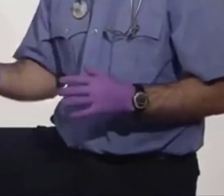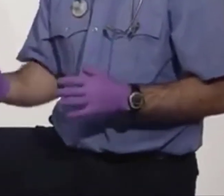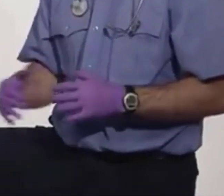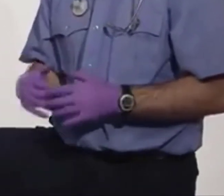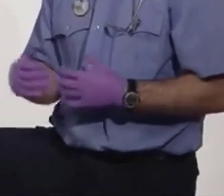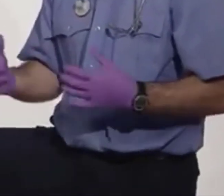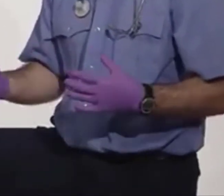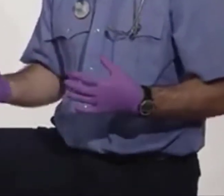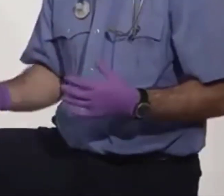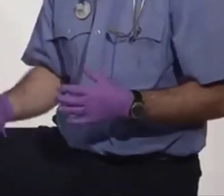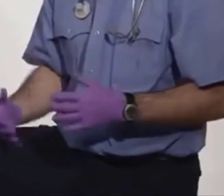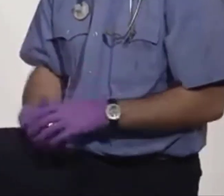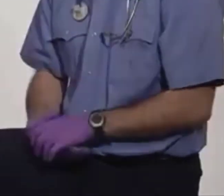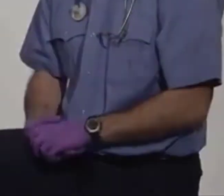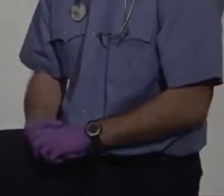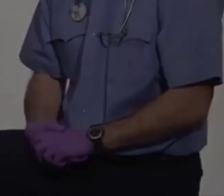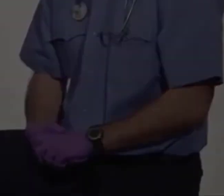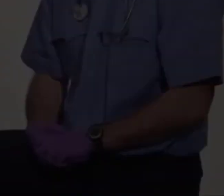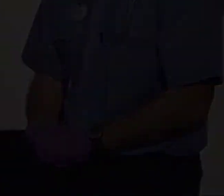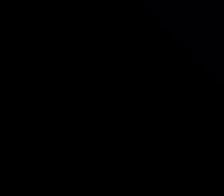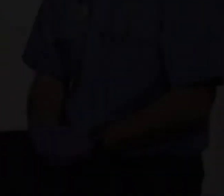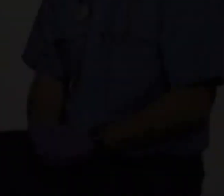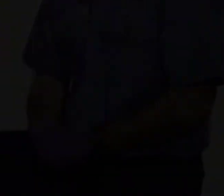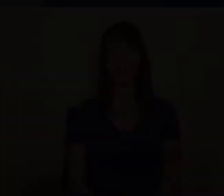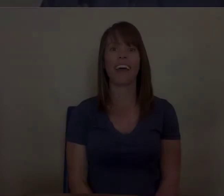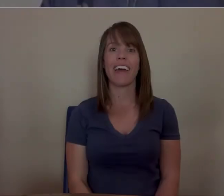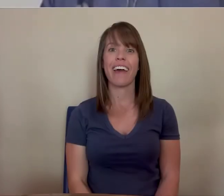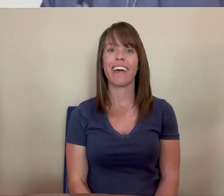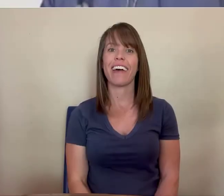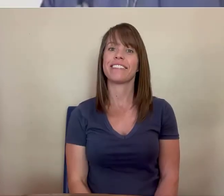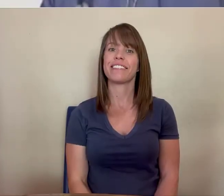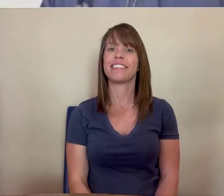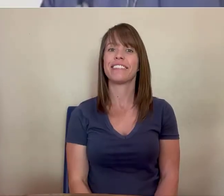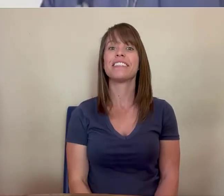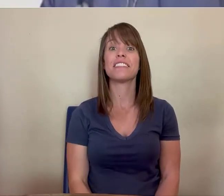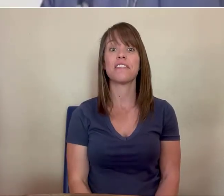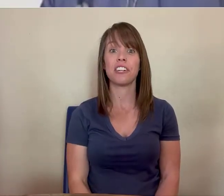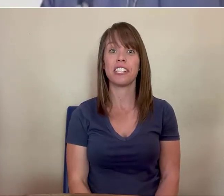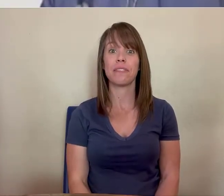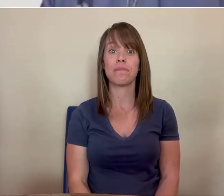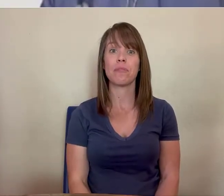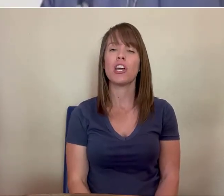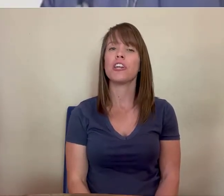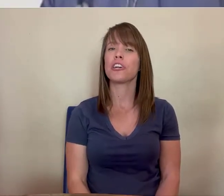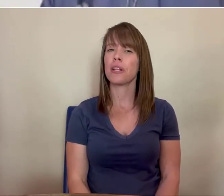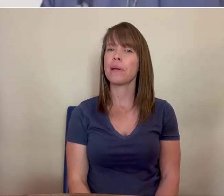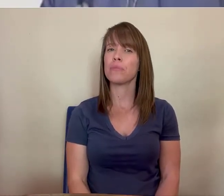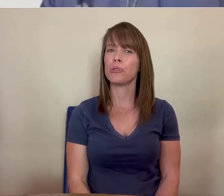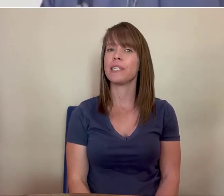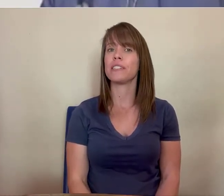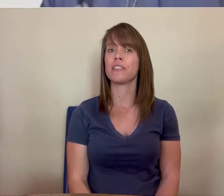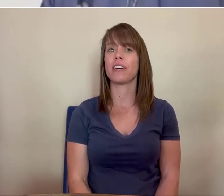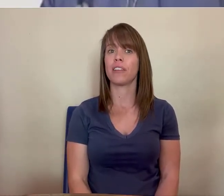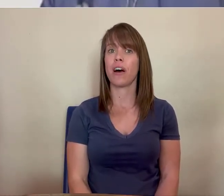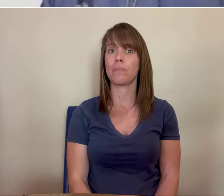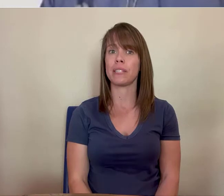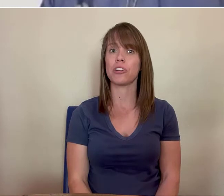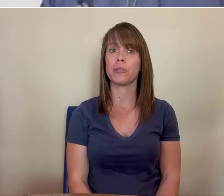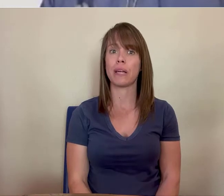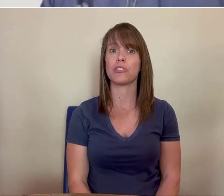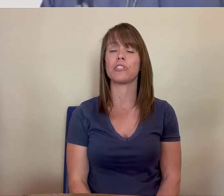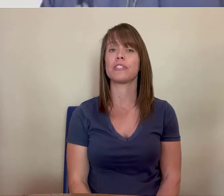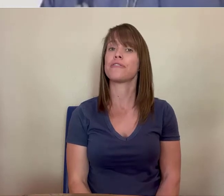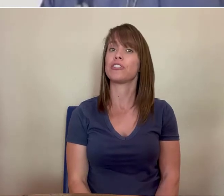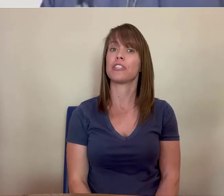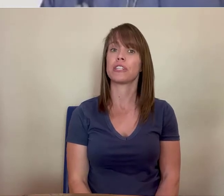breathe, 10 being I can't breathe at all, where would you rate this? S, severity. You're going to be able to identify a lot based